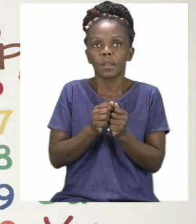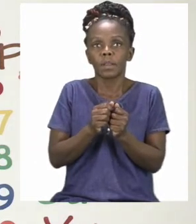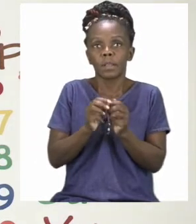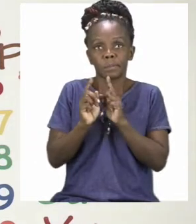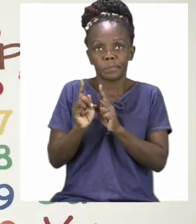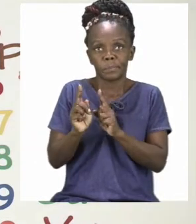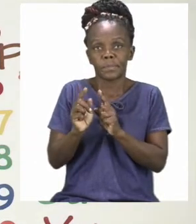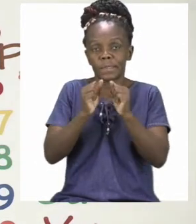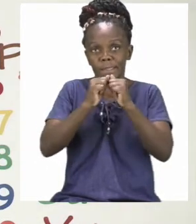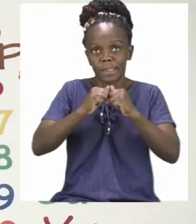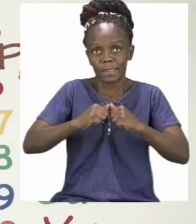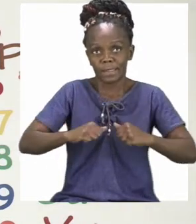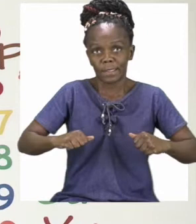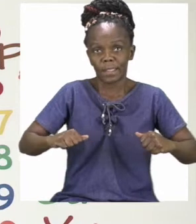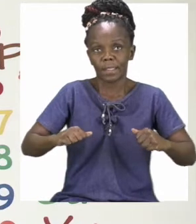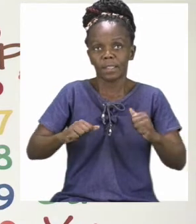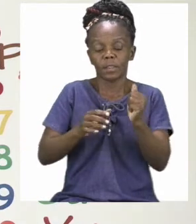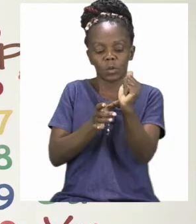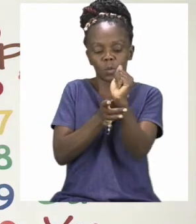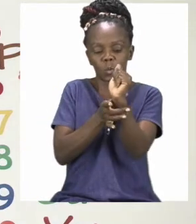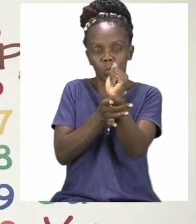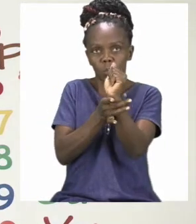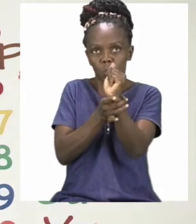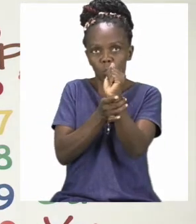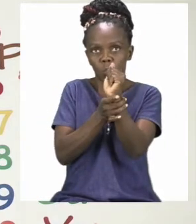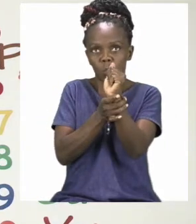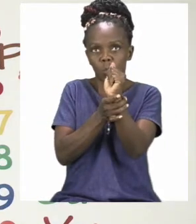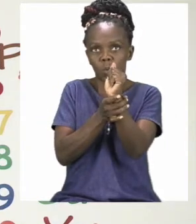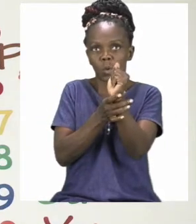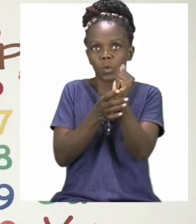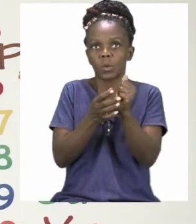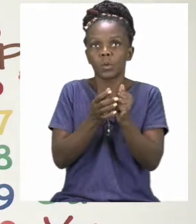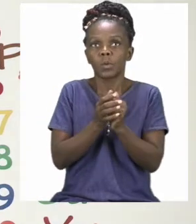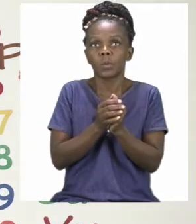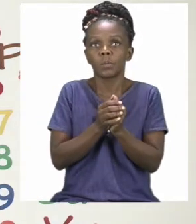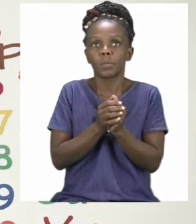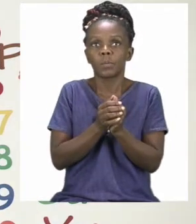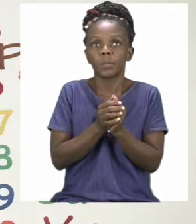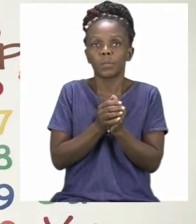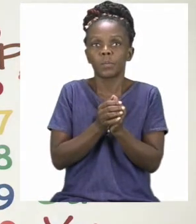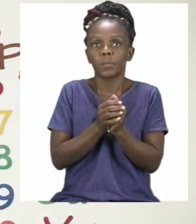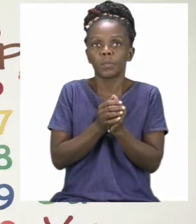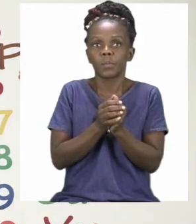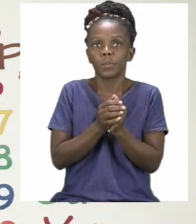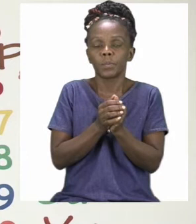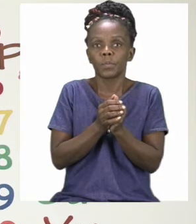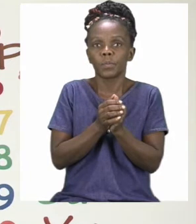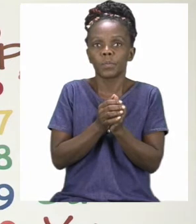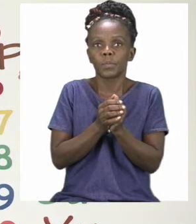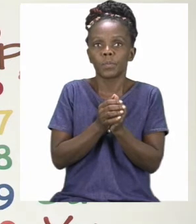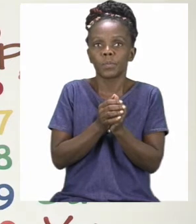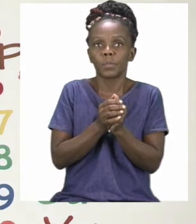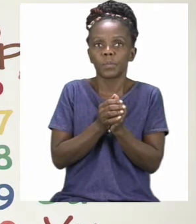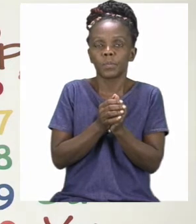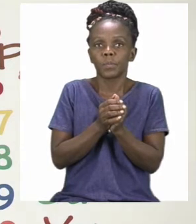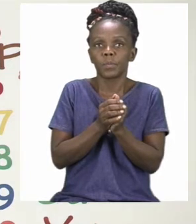right hand. So this one is my right hand. And I want you also to